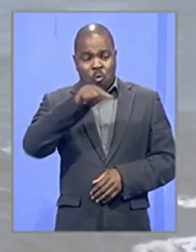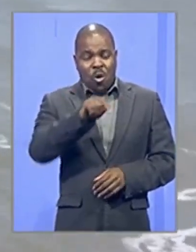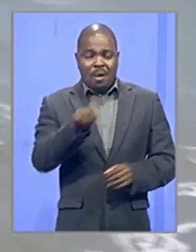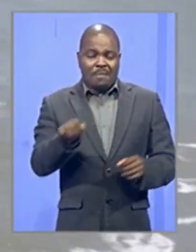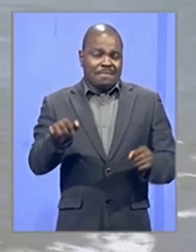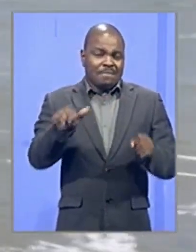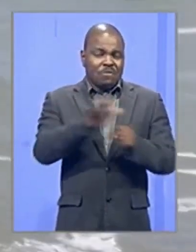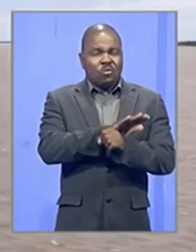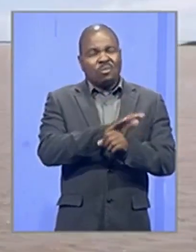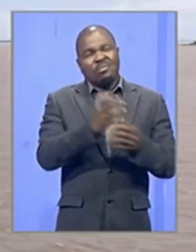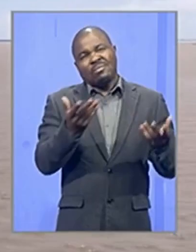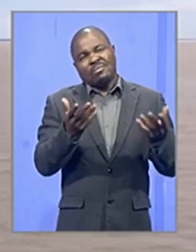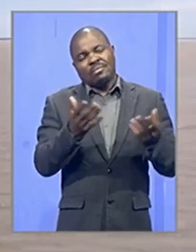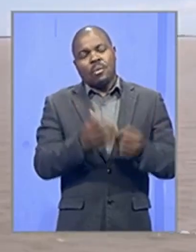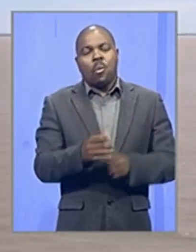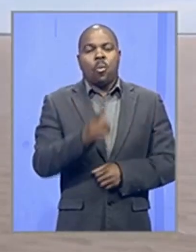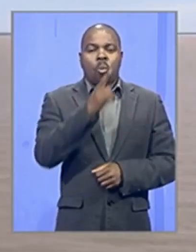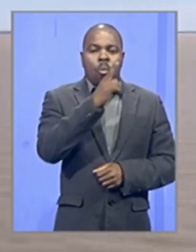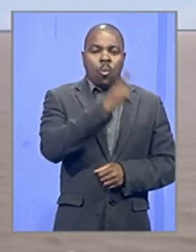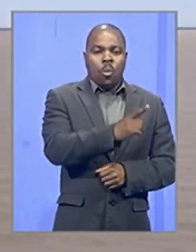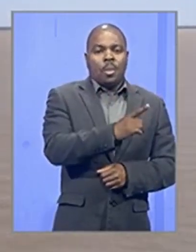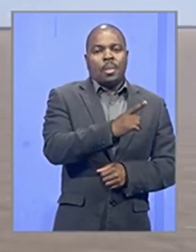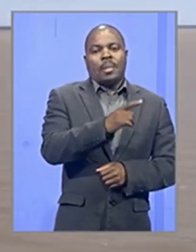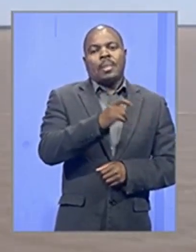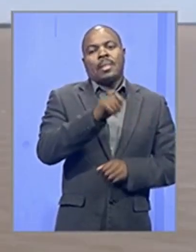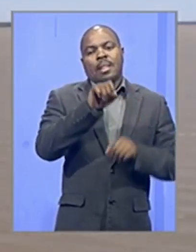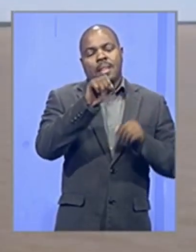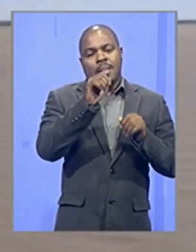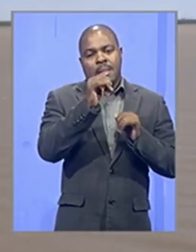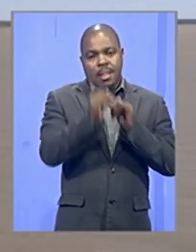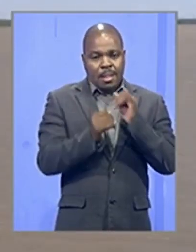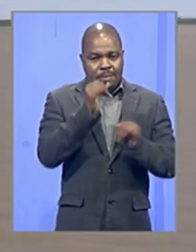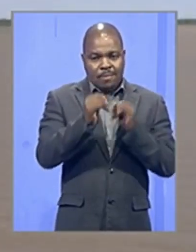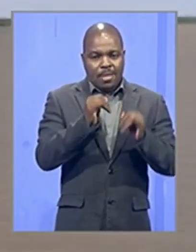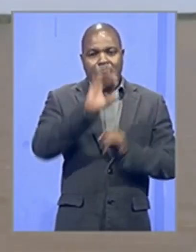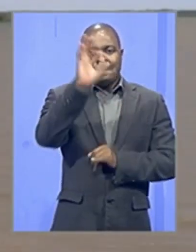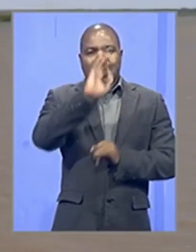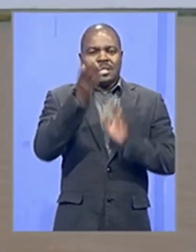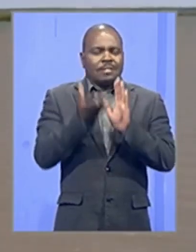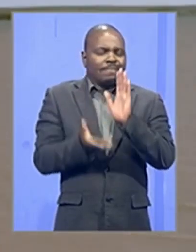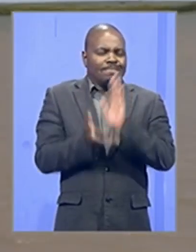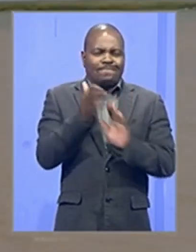tsamaela diperesente di le 111 ga jaana.